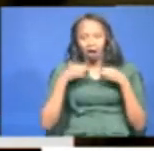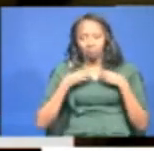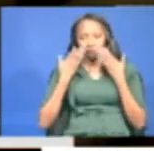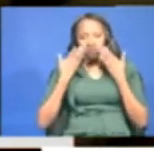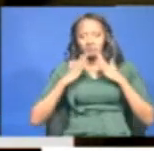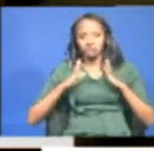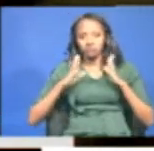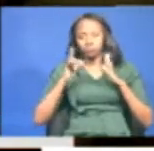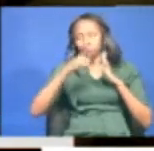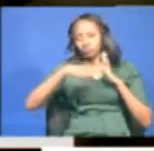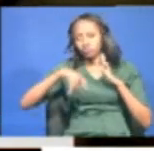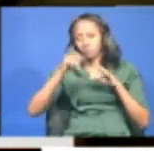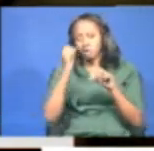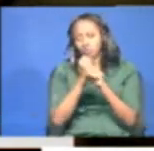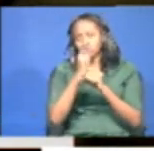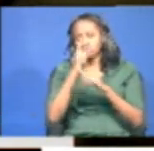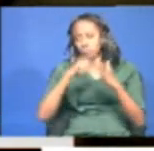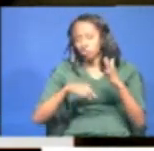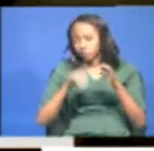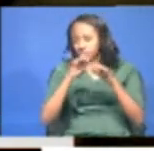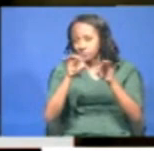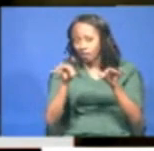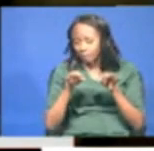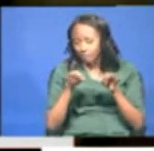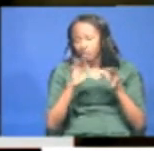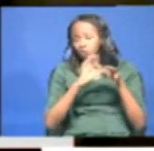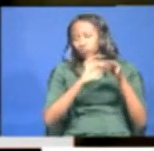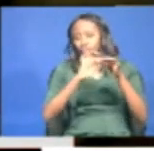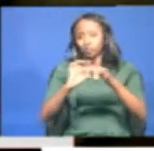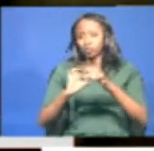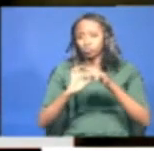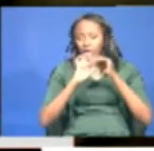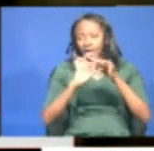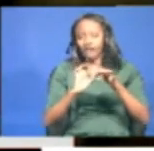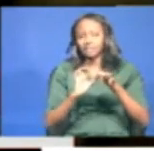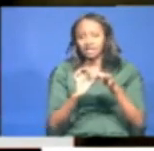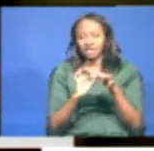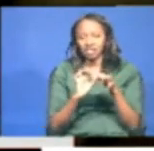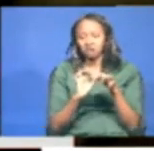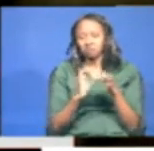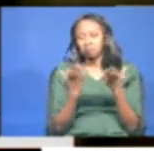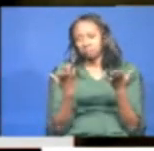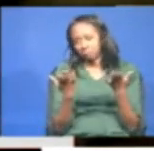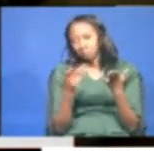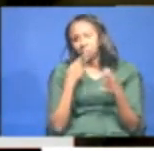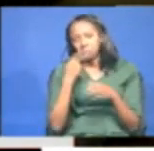as a family is to stay united. And like our parents taught us,